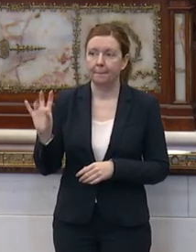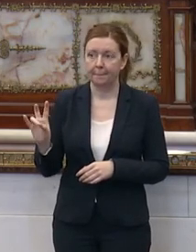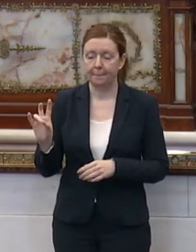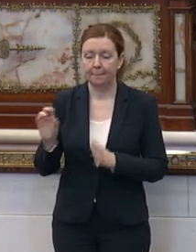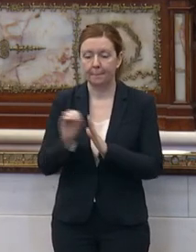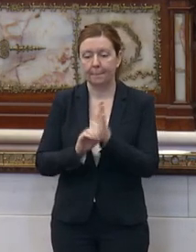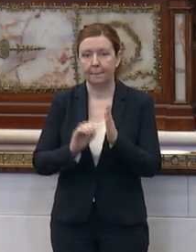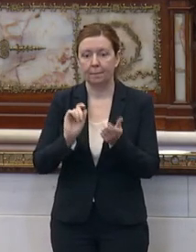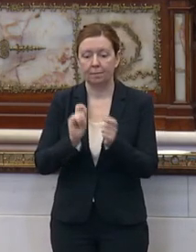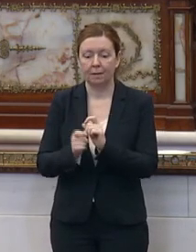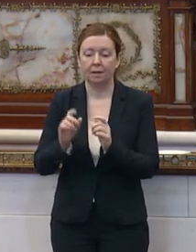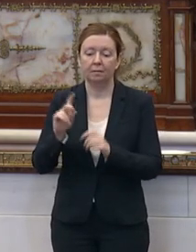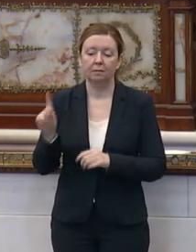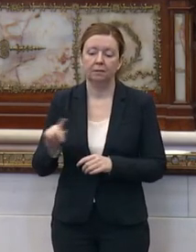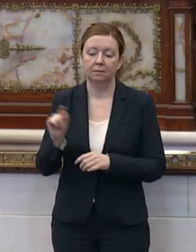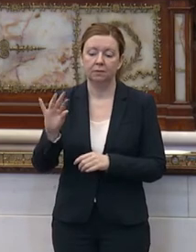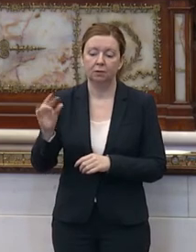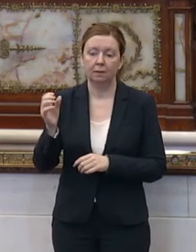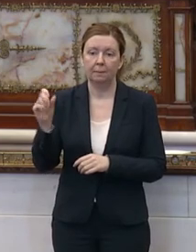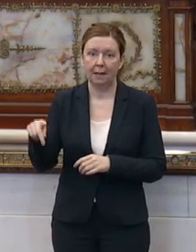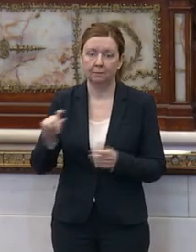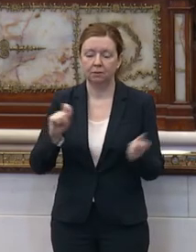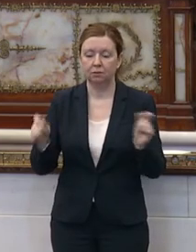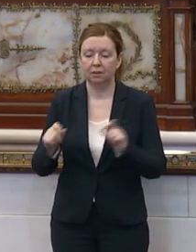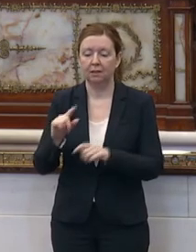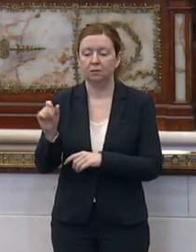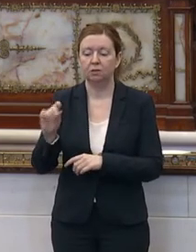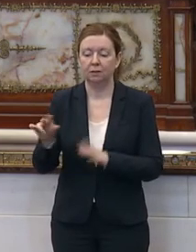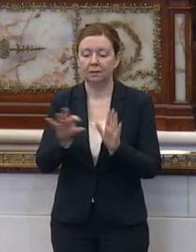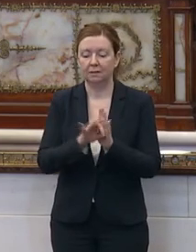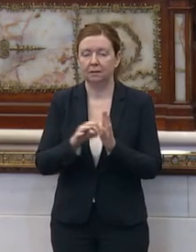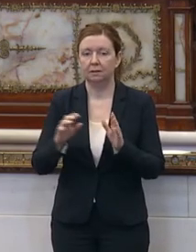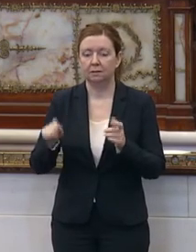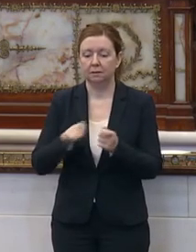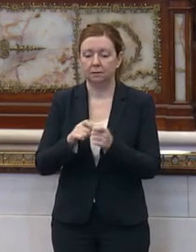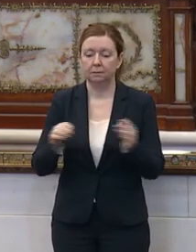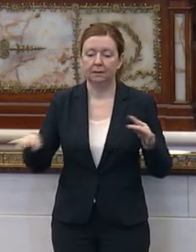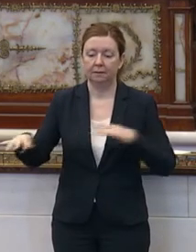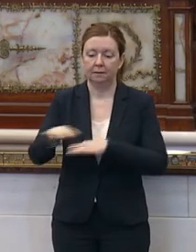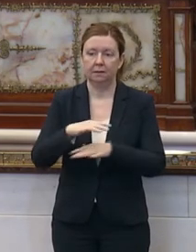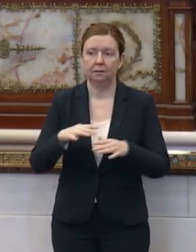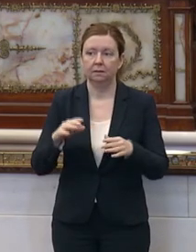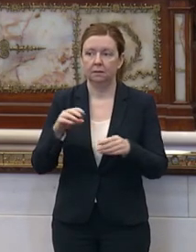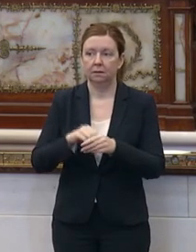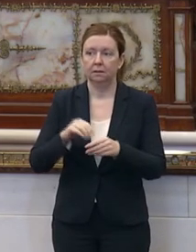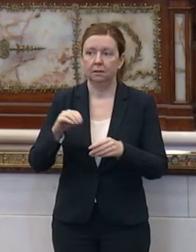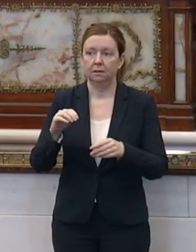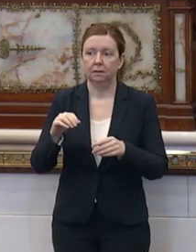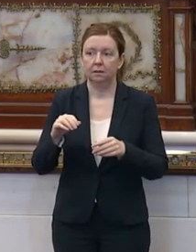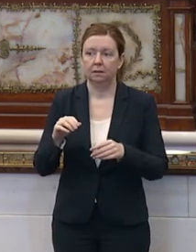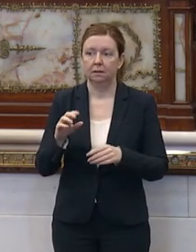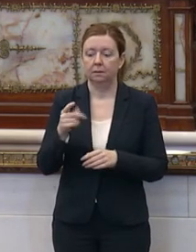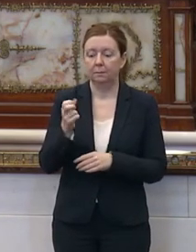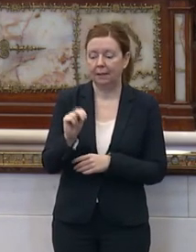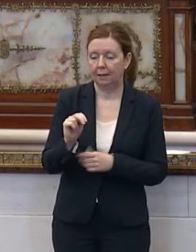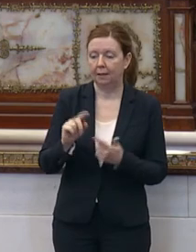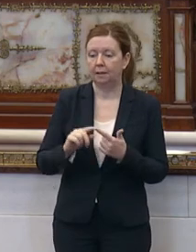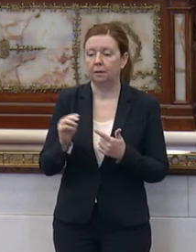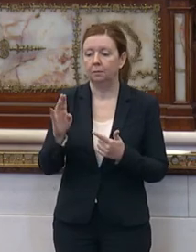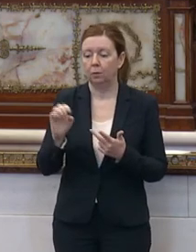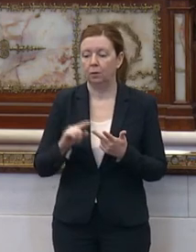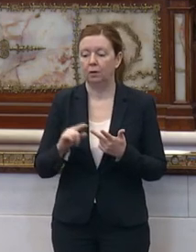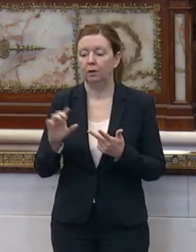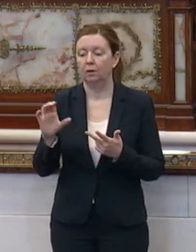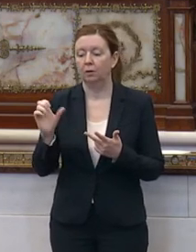210807, entitled an ordinance to amend the Philadelphia zoning maps by changing the zoning designations of certain areas of land located within an area bounded by Penn Street, Morris